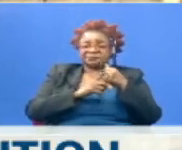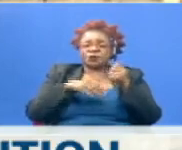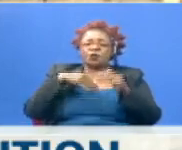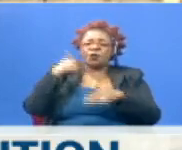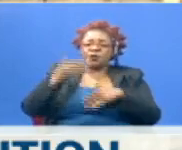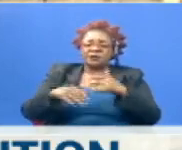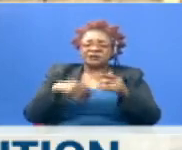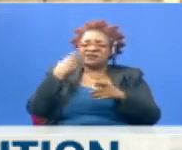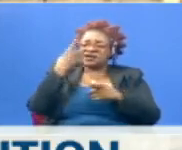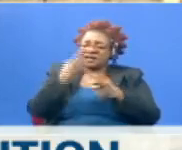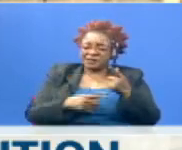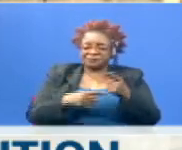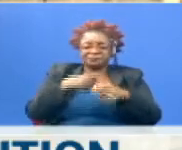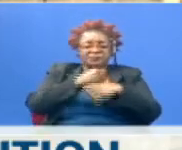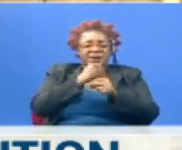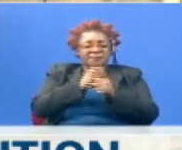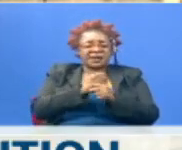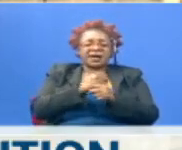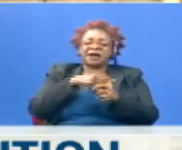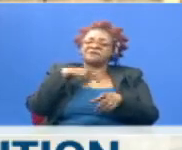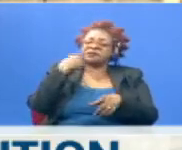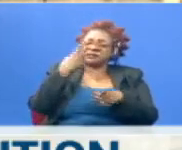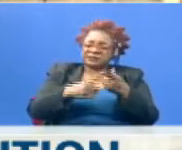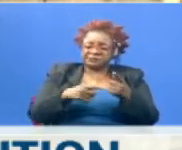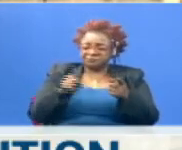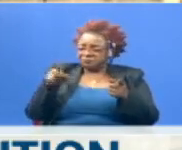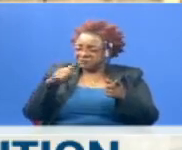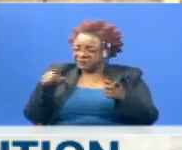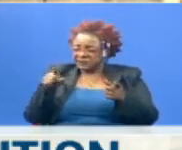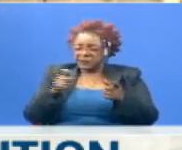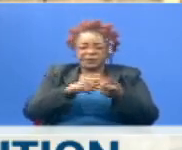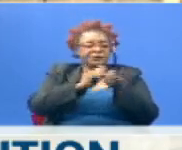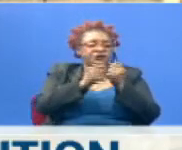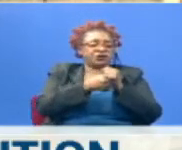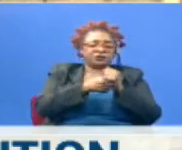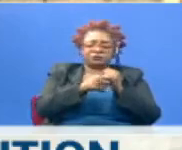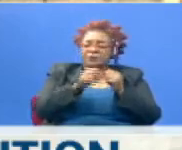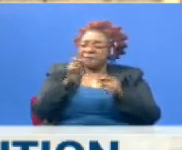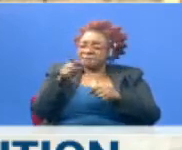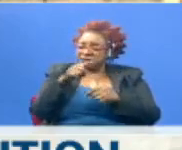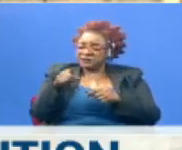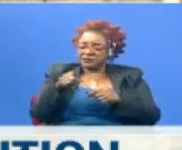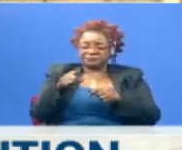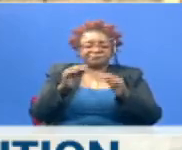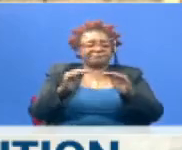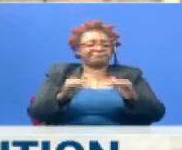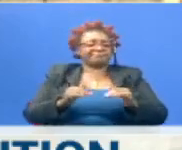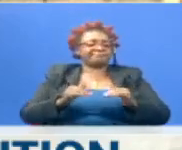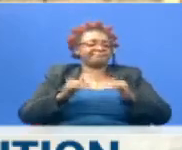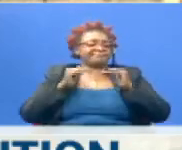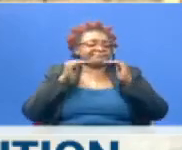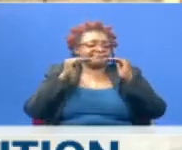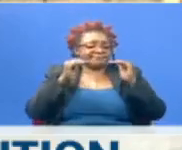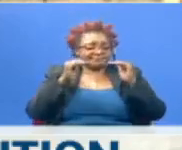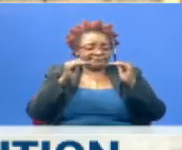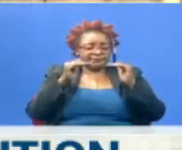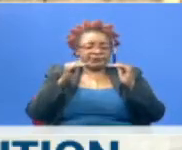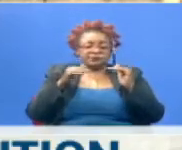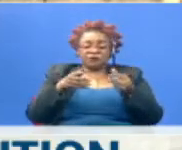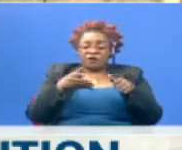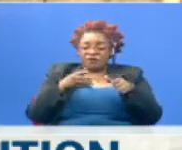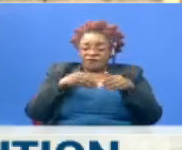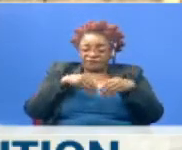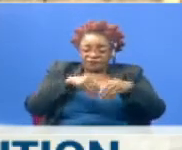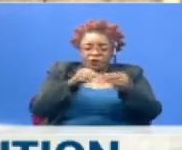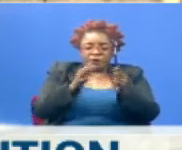mwaka nikidevelop according to the eras I saw. Na pia nina advanced to pole pole, according to the resources that I have,